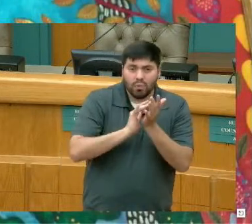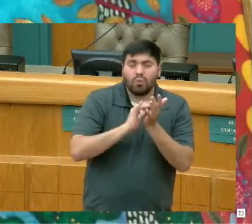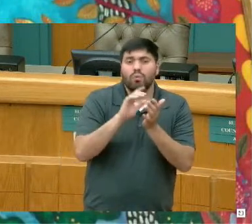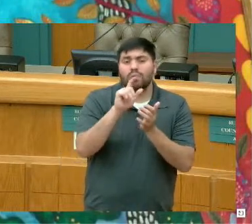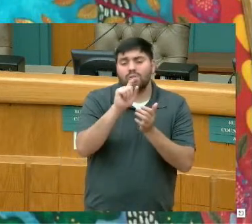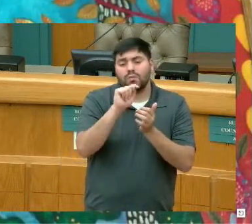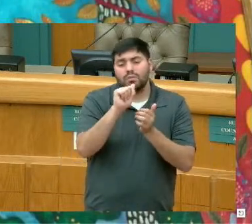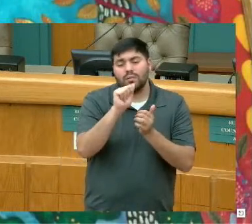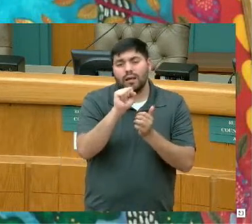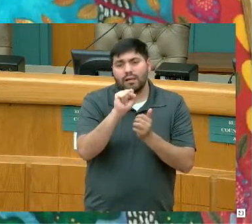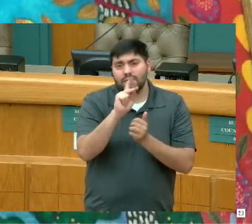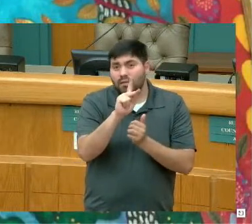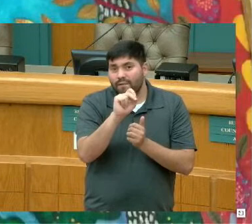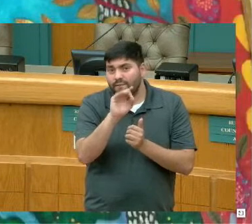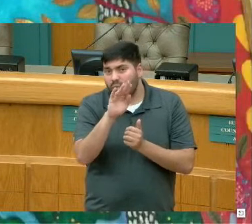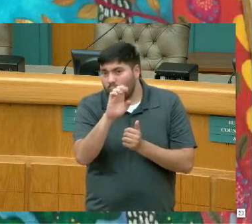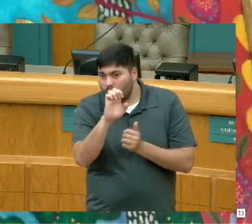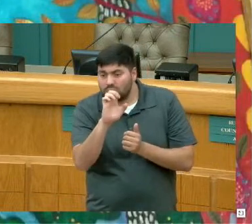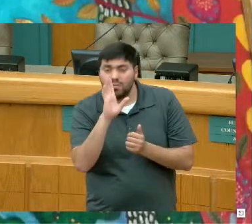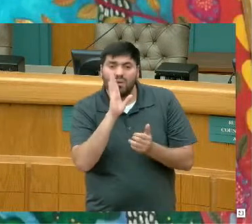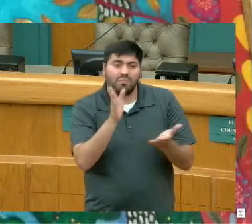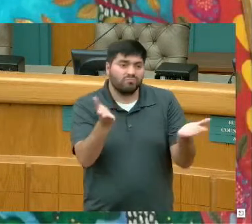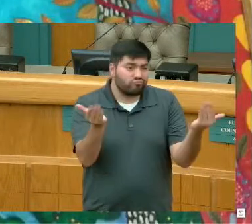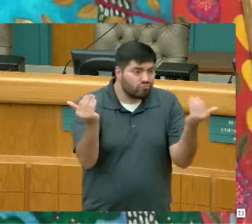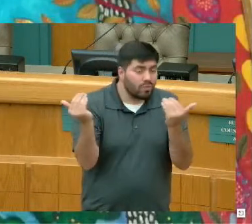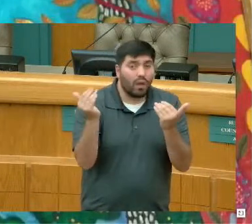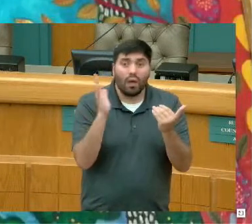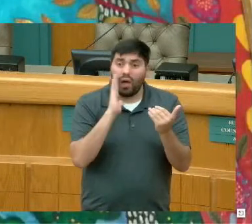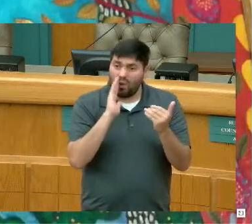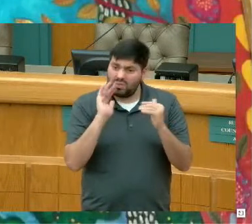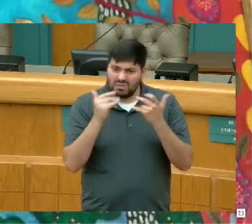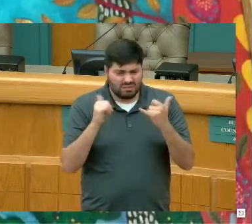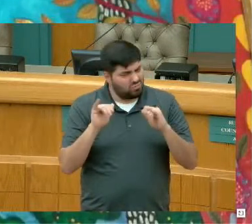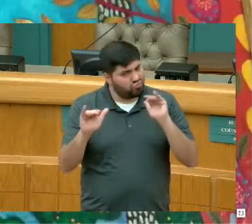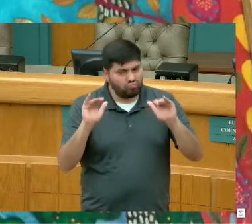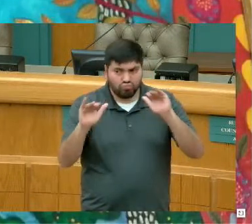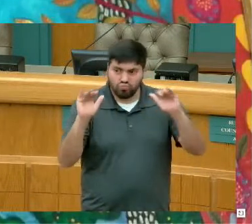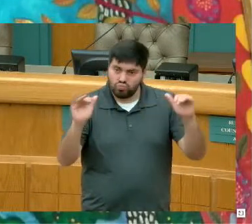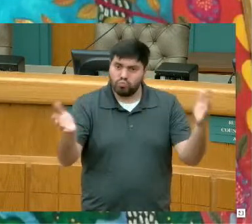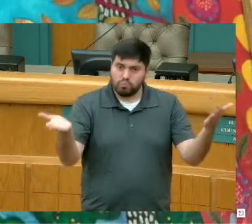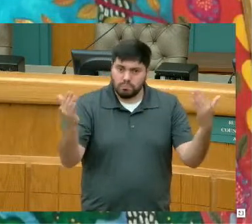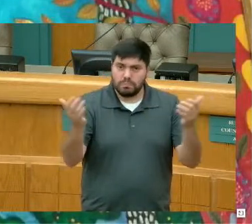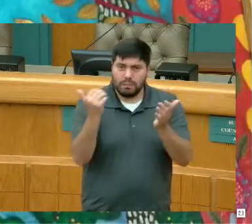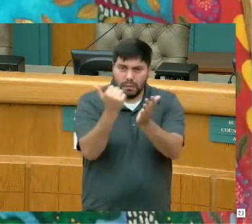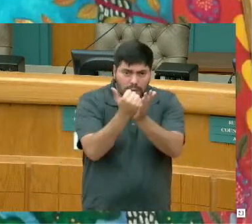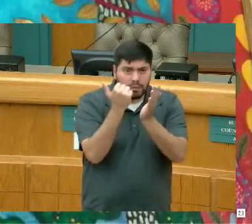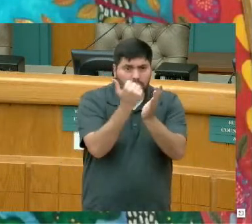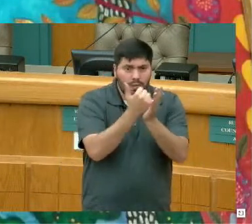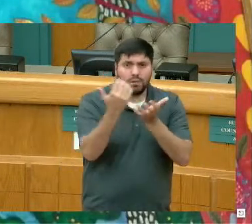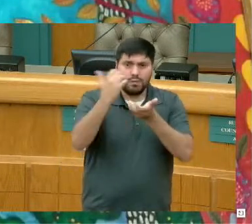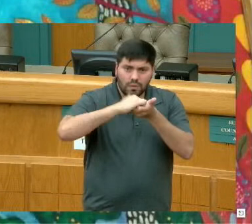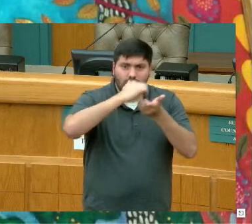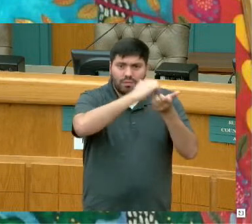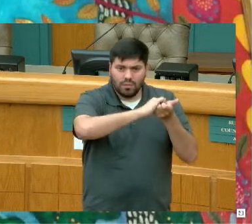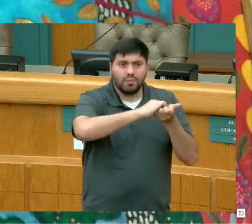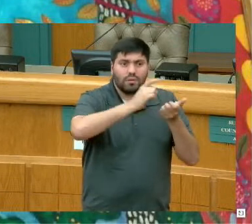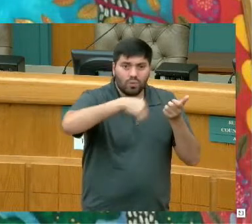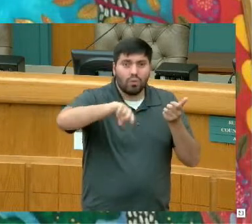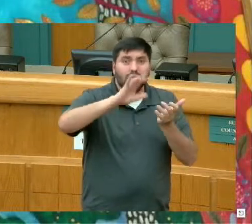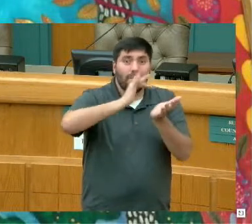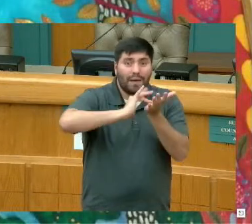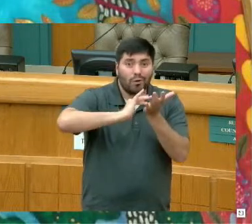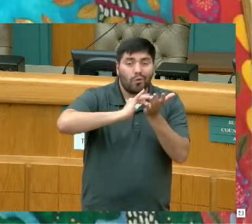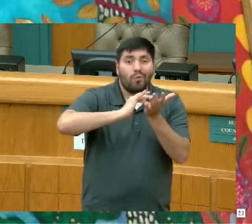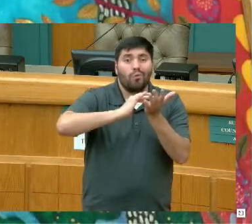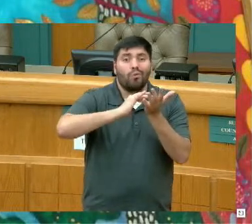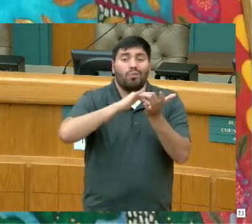local healthcare professionals. And I'm going to keep on asking for those extensions to be made to keep them here, these